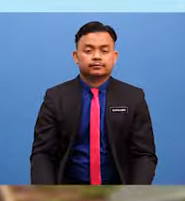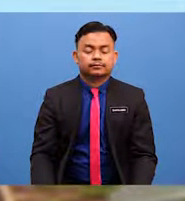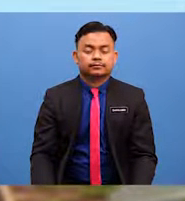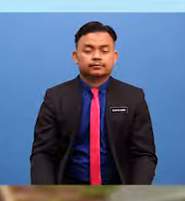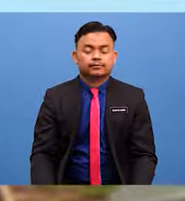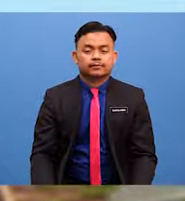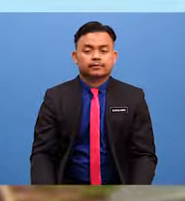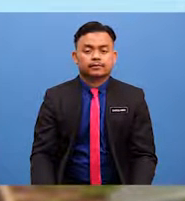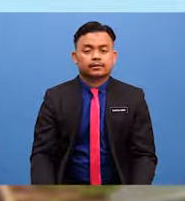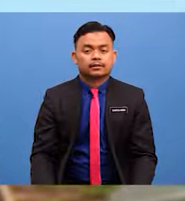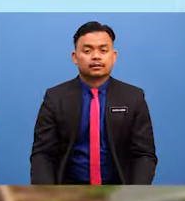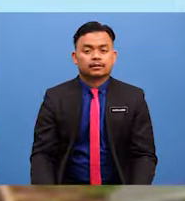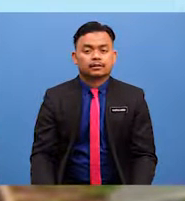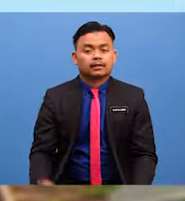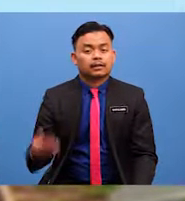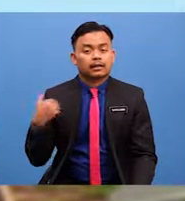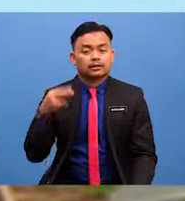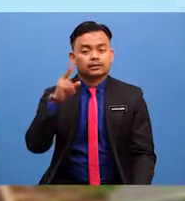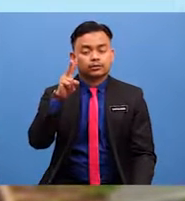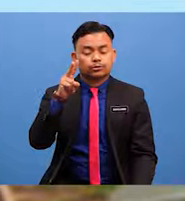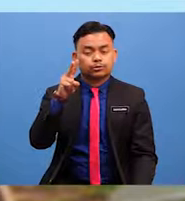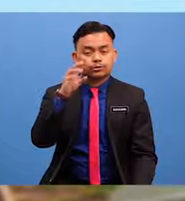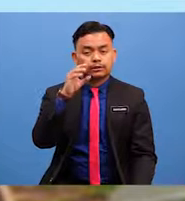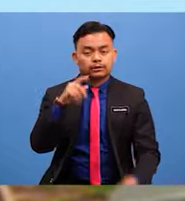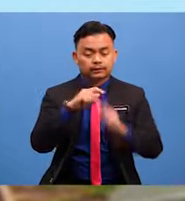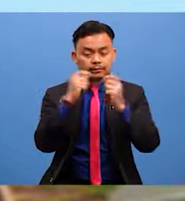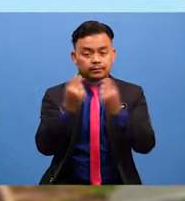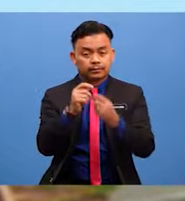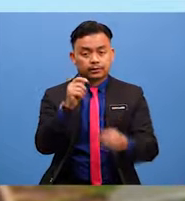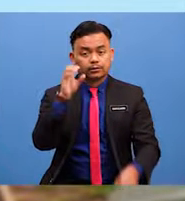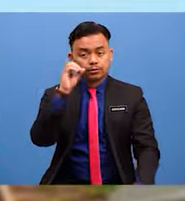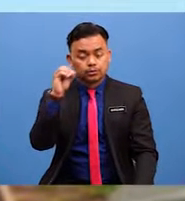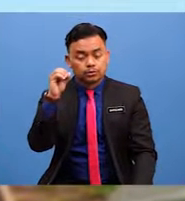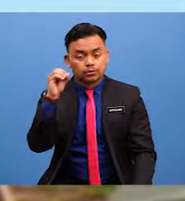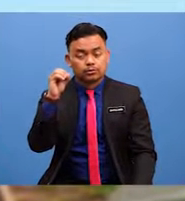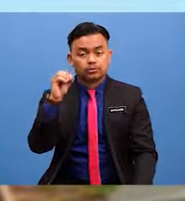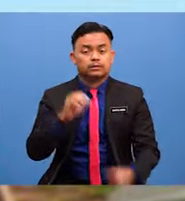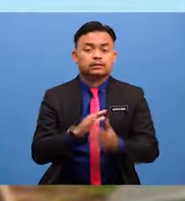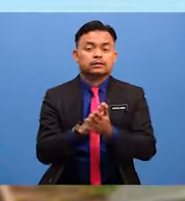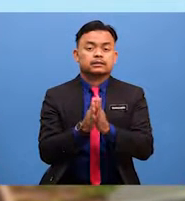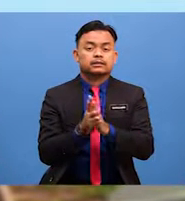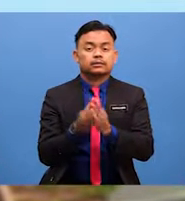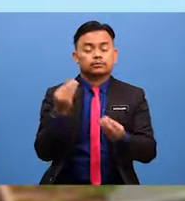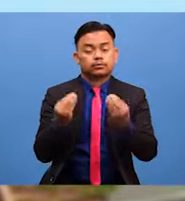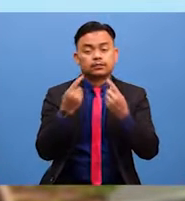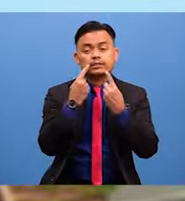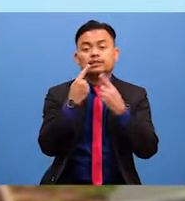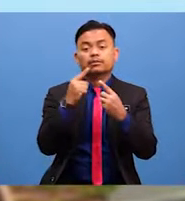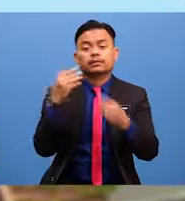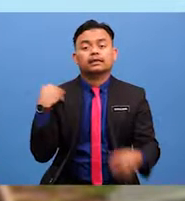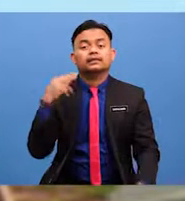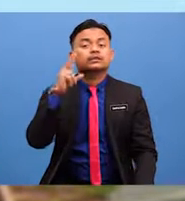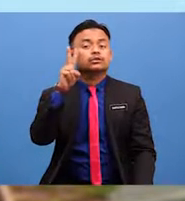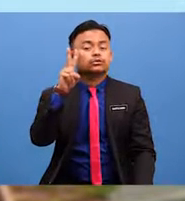If there are 2 blanks on the screen, it means that the answer contains 2 words, just